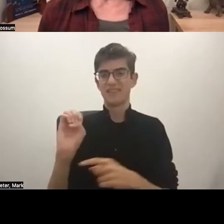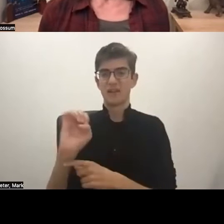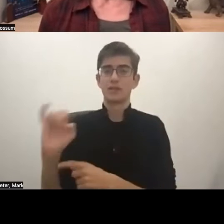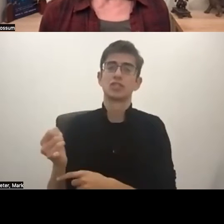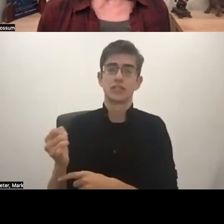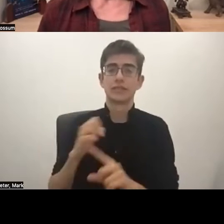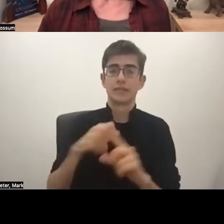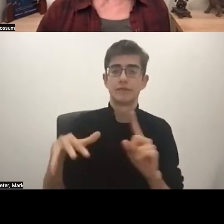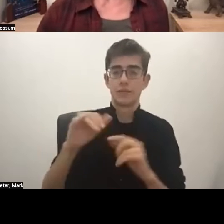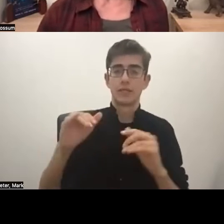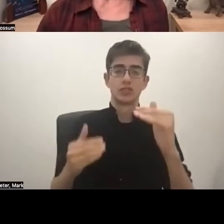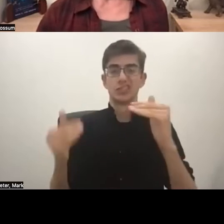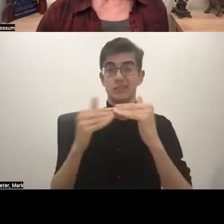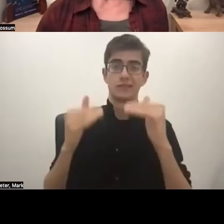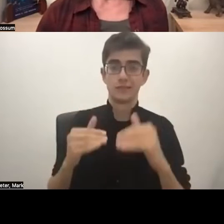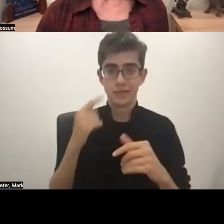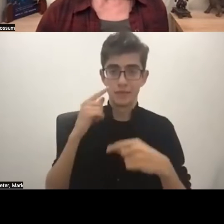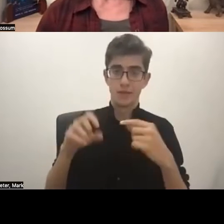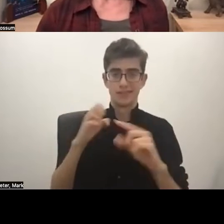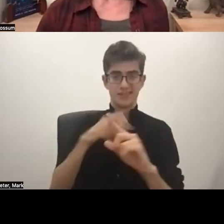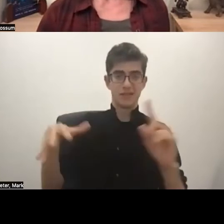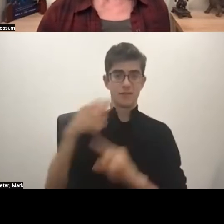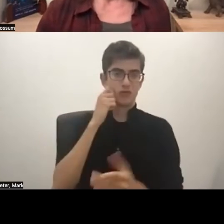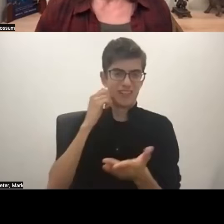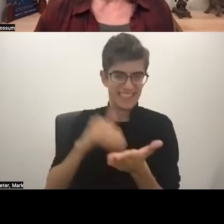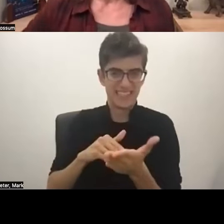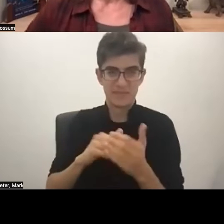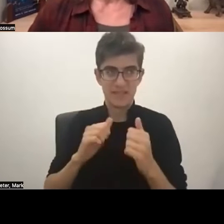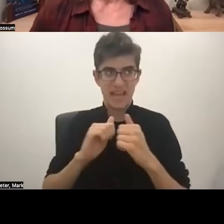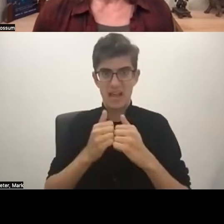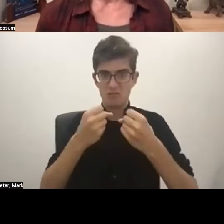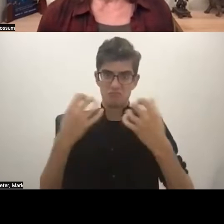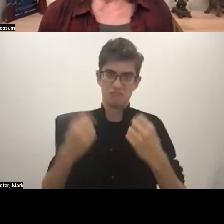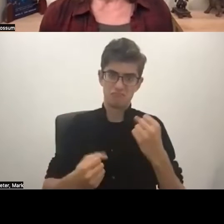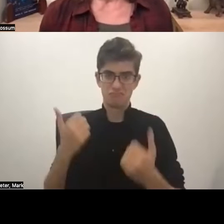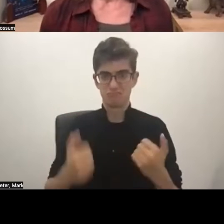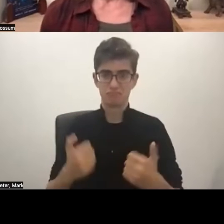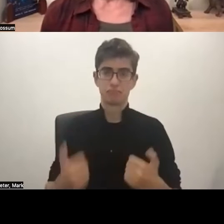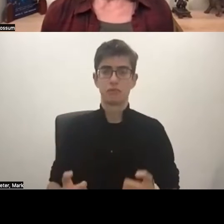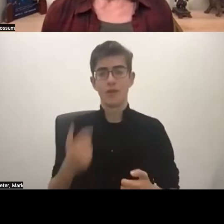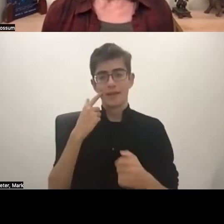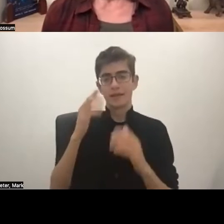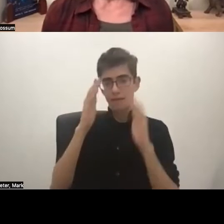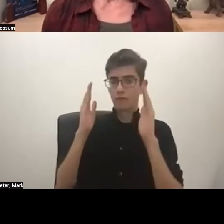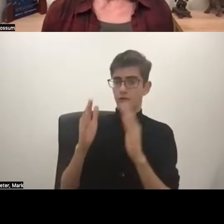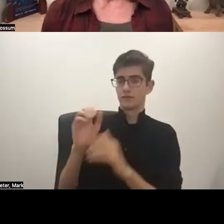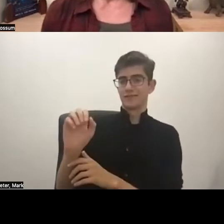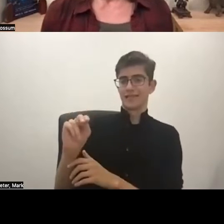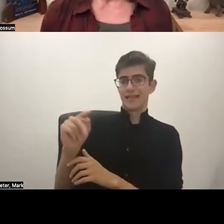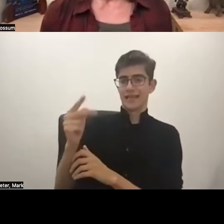of dismantling environmental racism, and how you foresee. I think this is really a question for Anthony and Professor Bratspies,